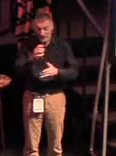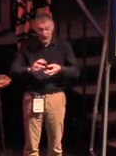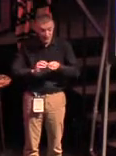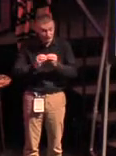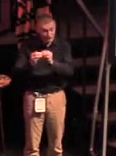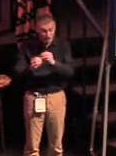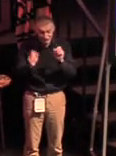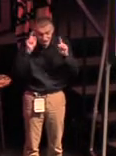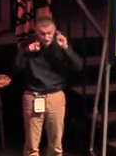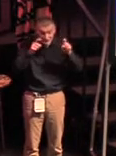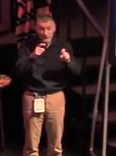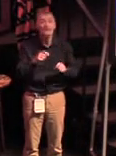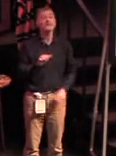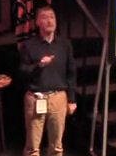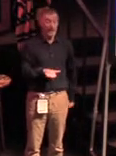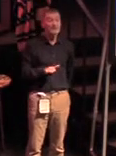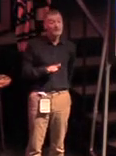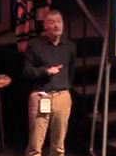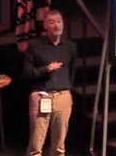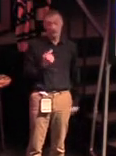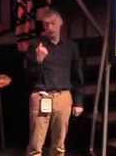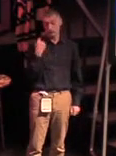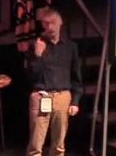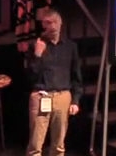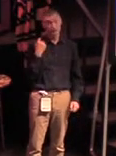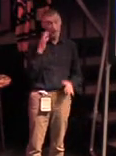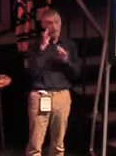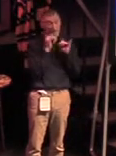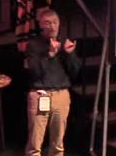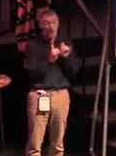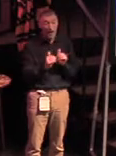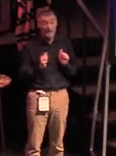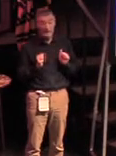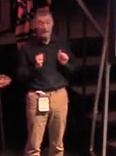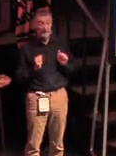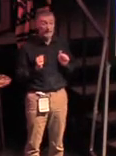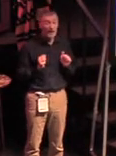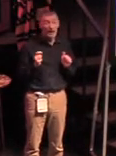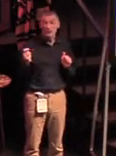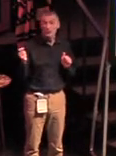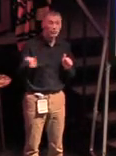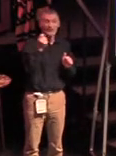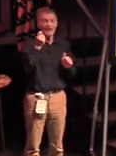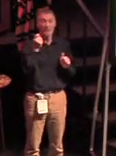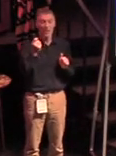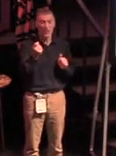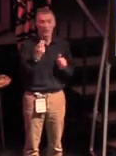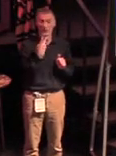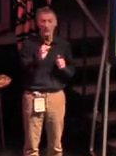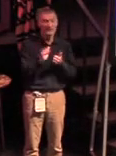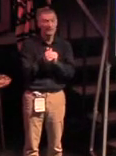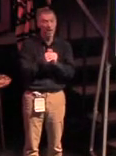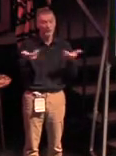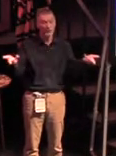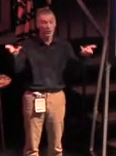Yes, they can. So our pilot was so successful. We had over 20 partners who contributed towards it. We had 12